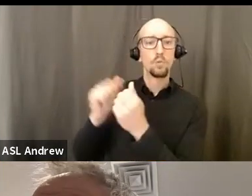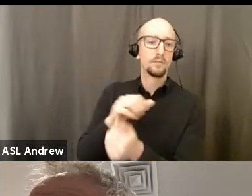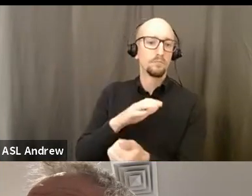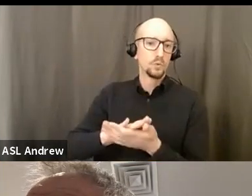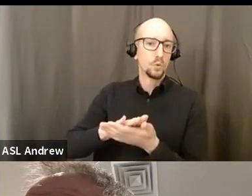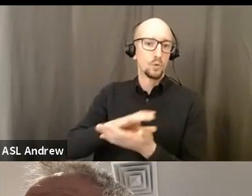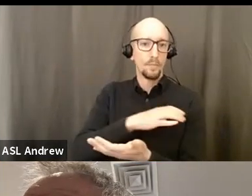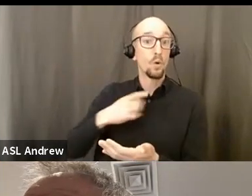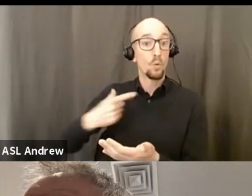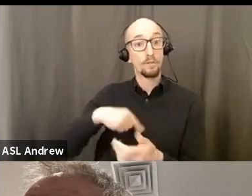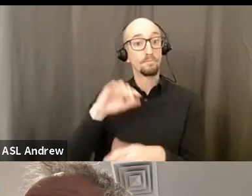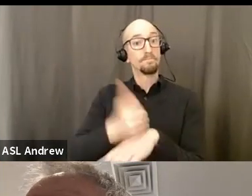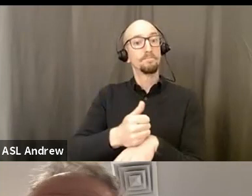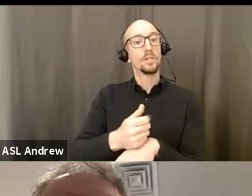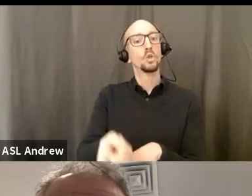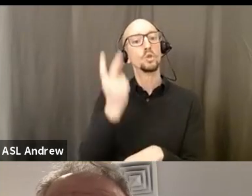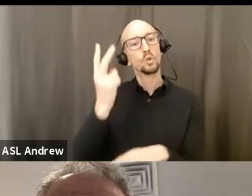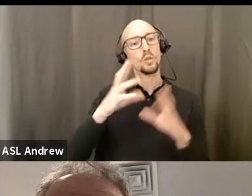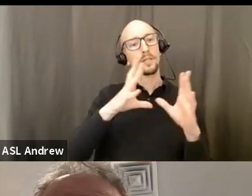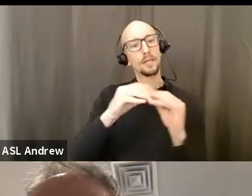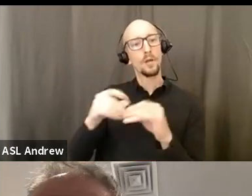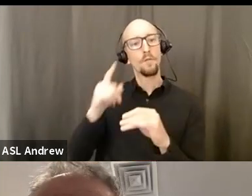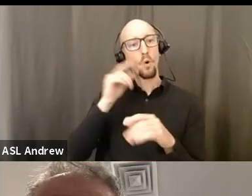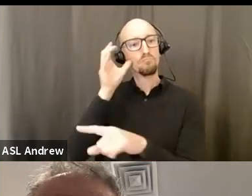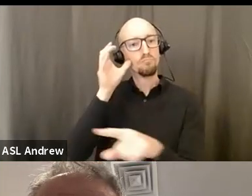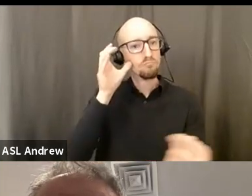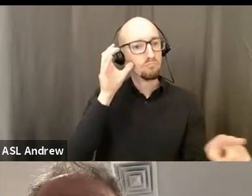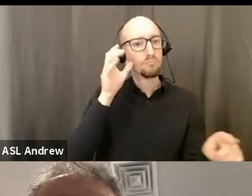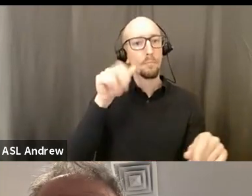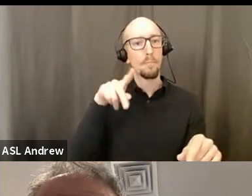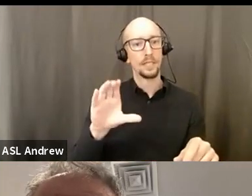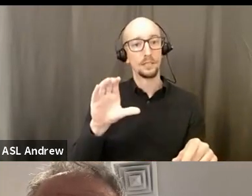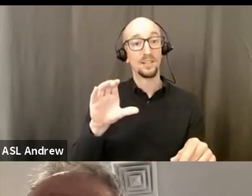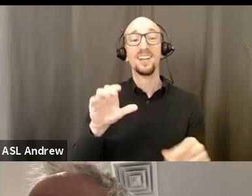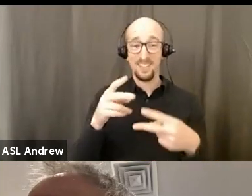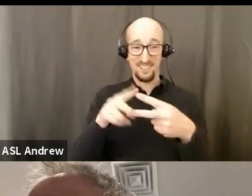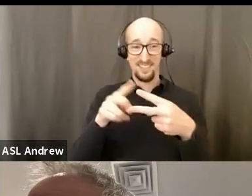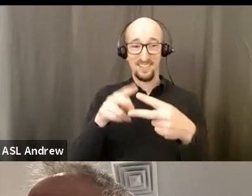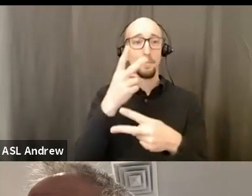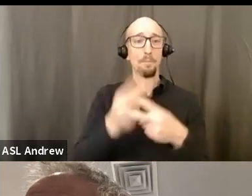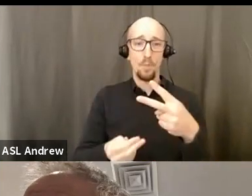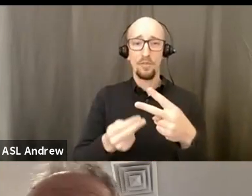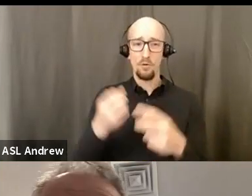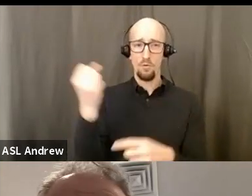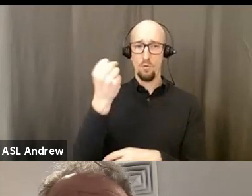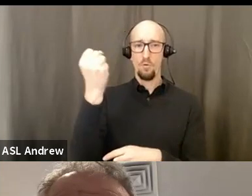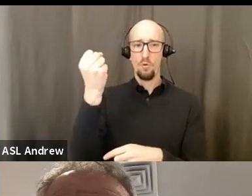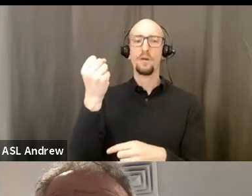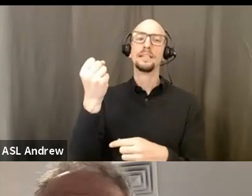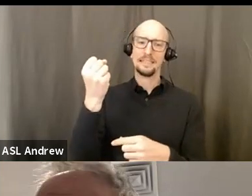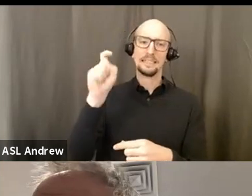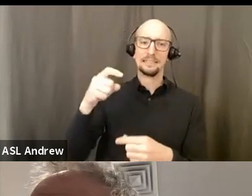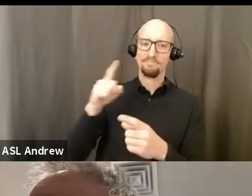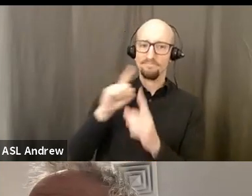listening sessions. Both of them are on hold pending further